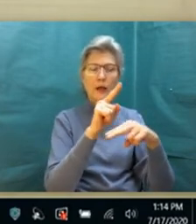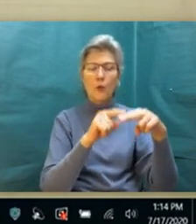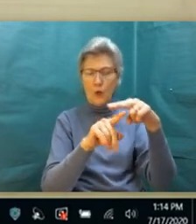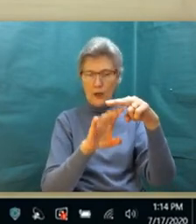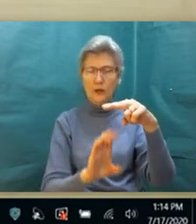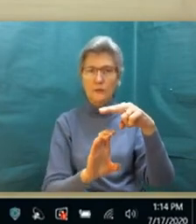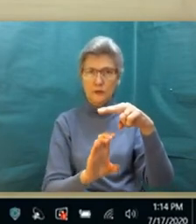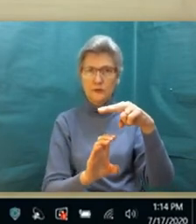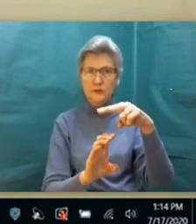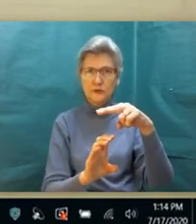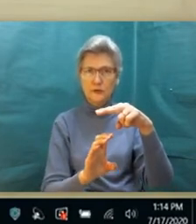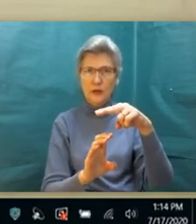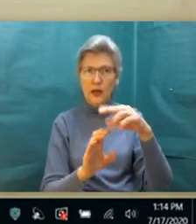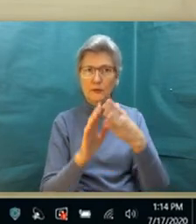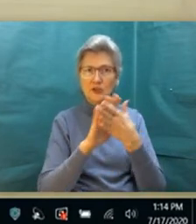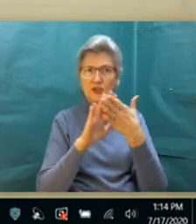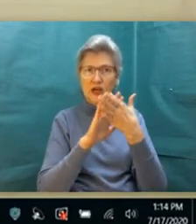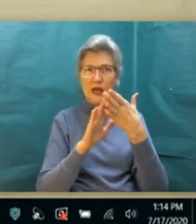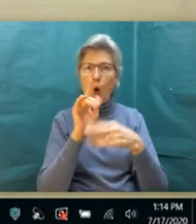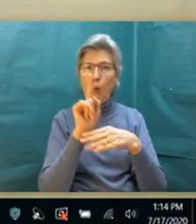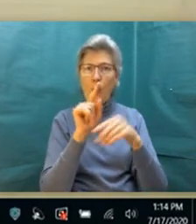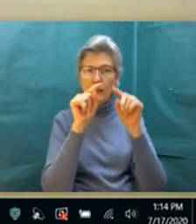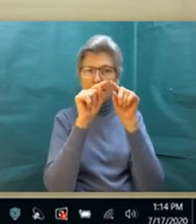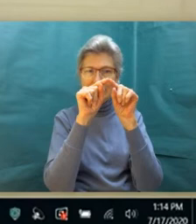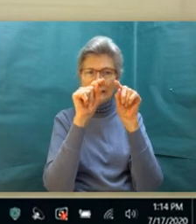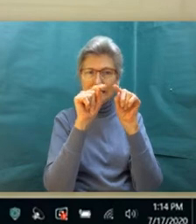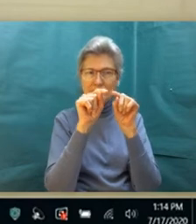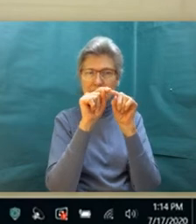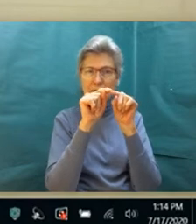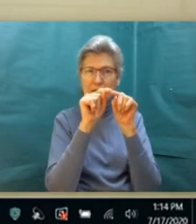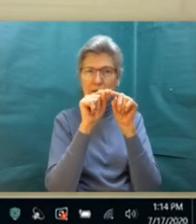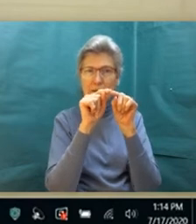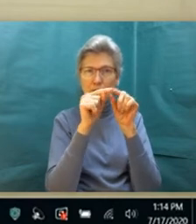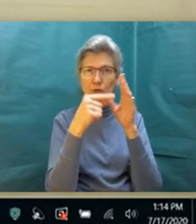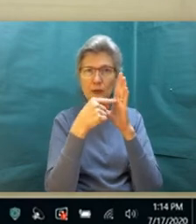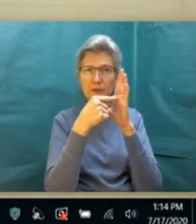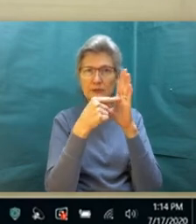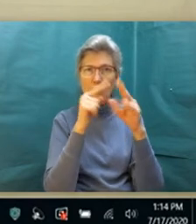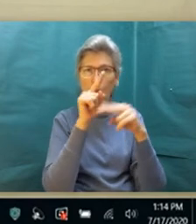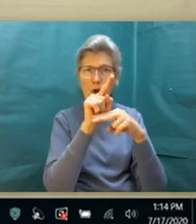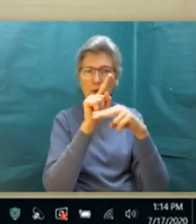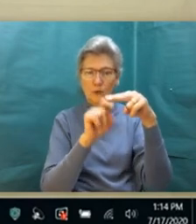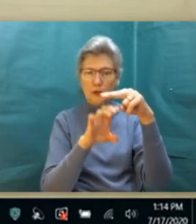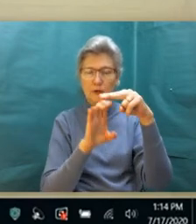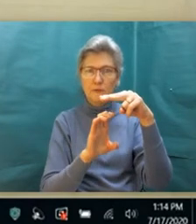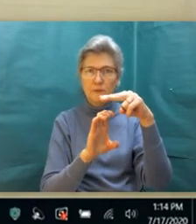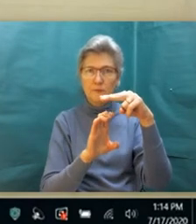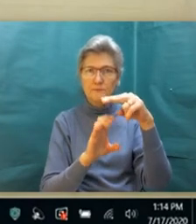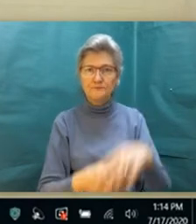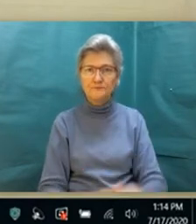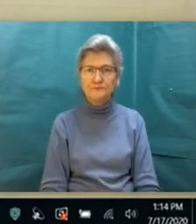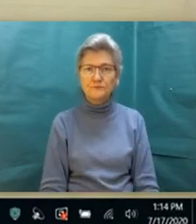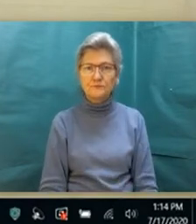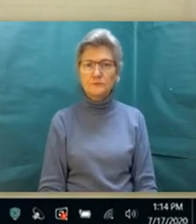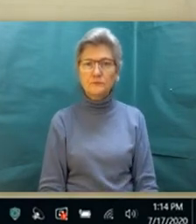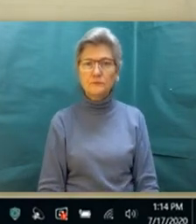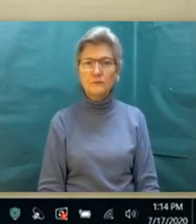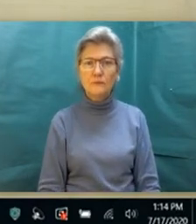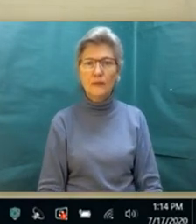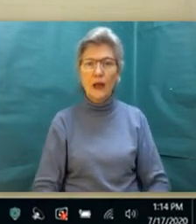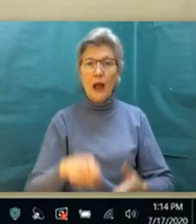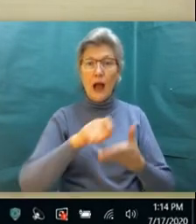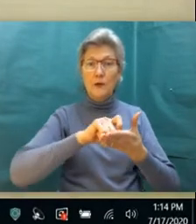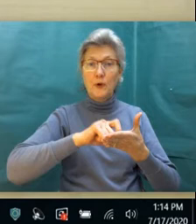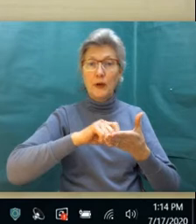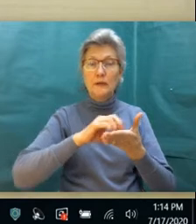of 100. So I'm going to shade one of these tiny little squares out of 100. I write